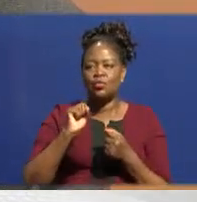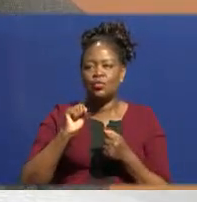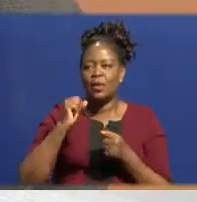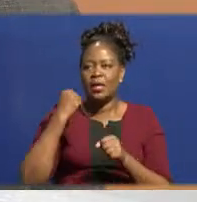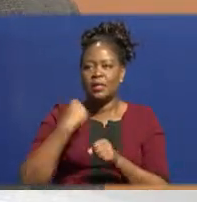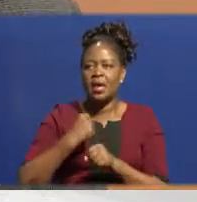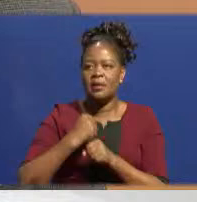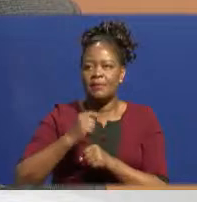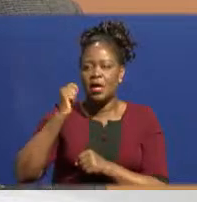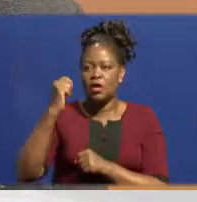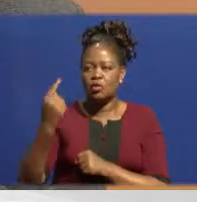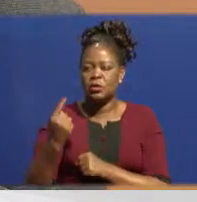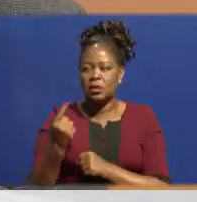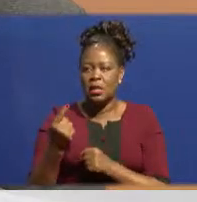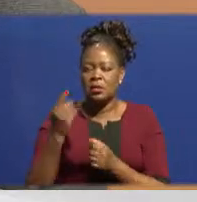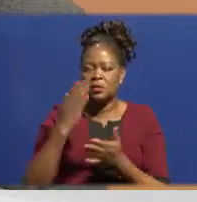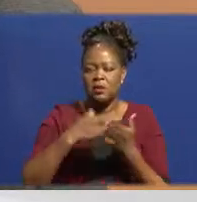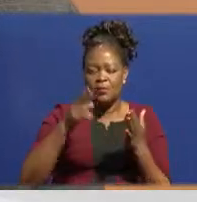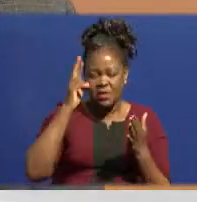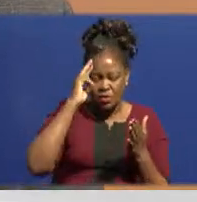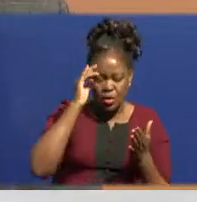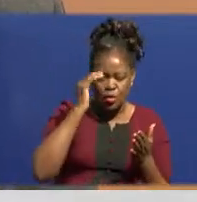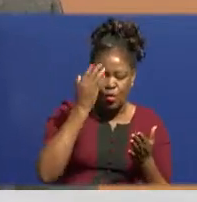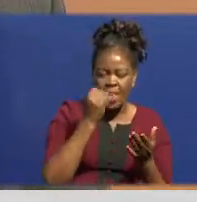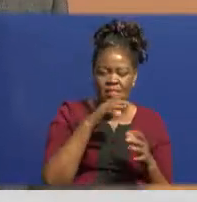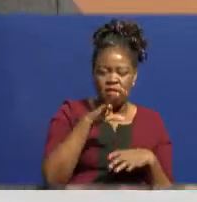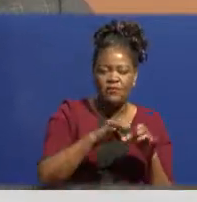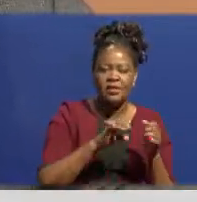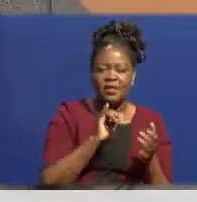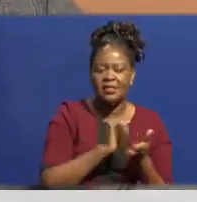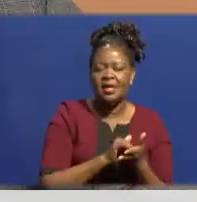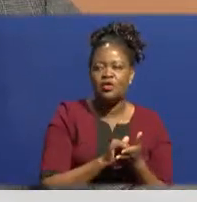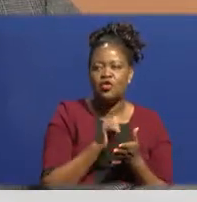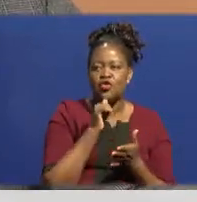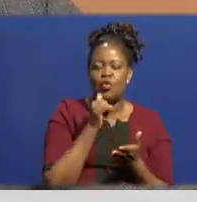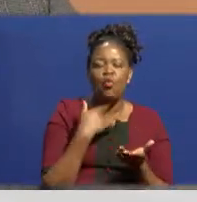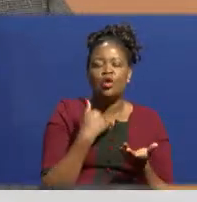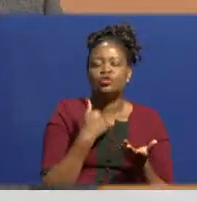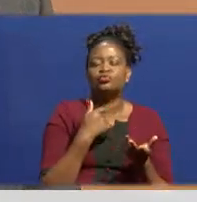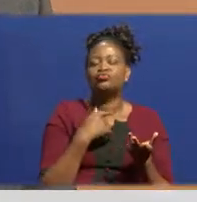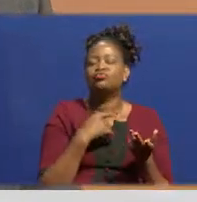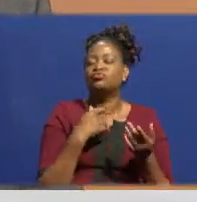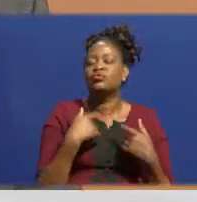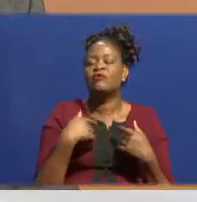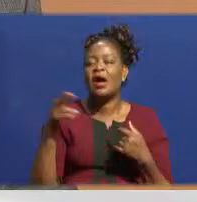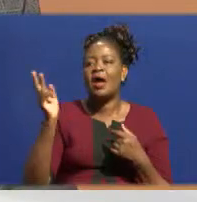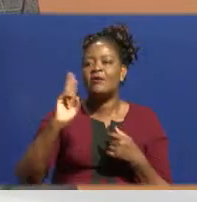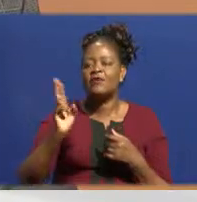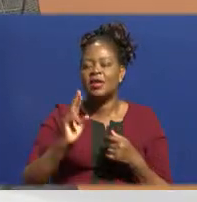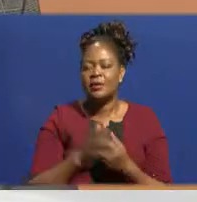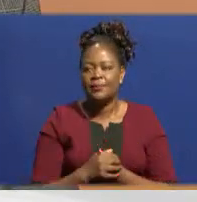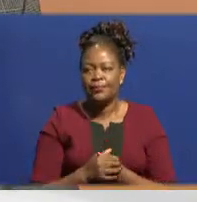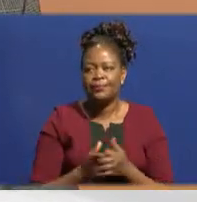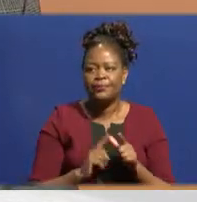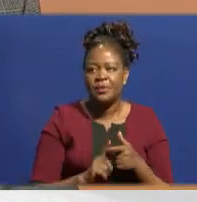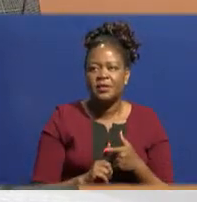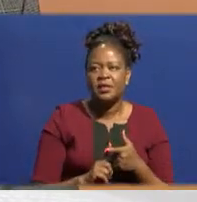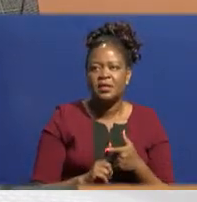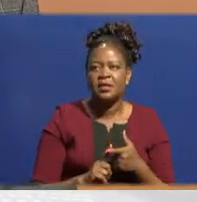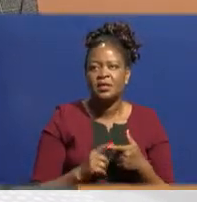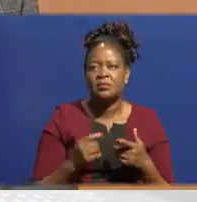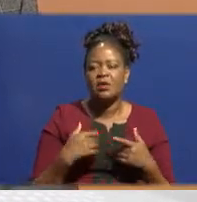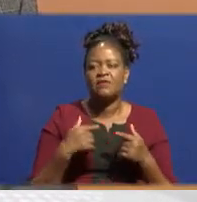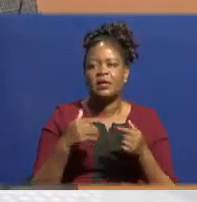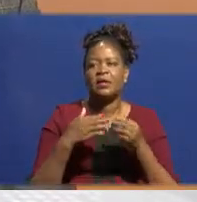Kwanza. Some of the reasons why they drafted it, they don't want to go for a referendum. For us to have a member of a